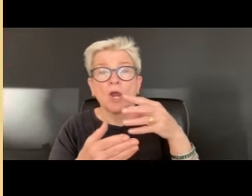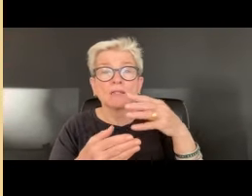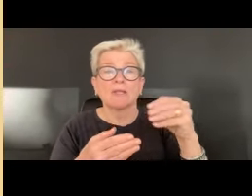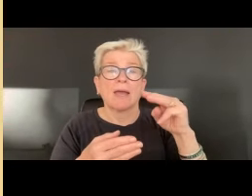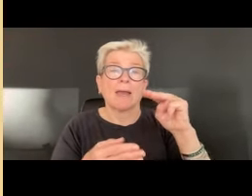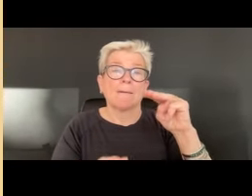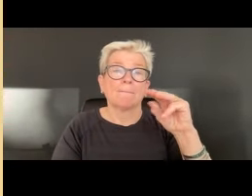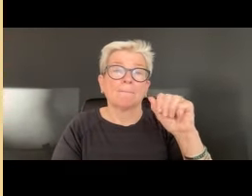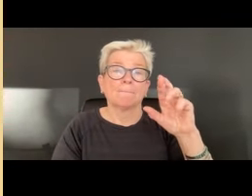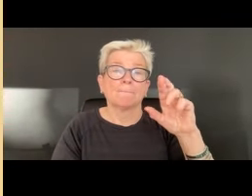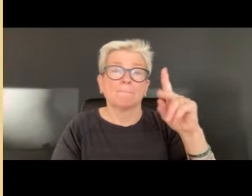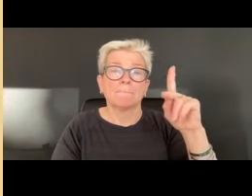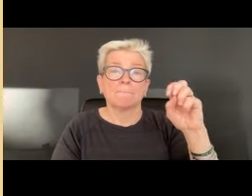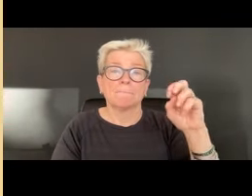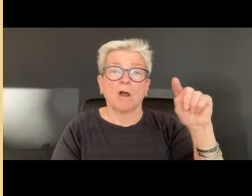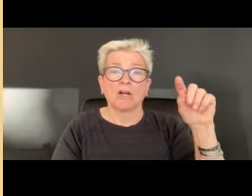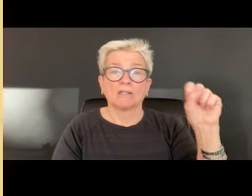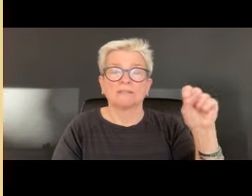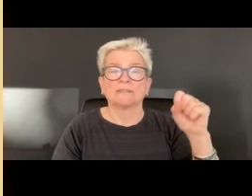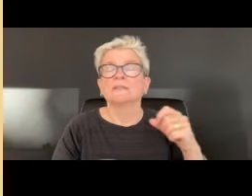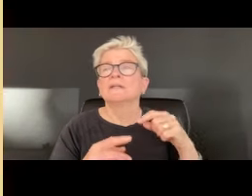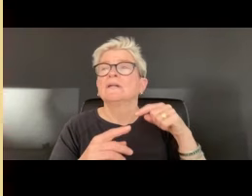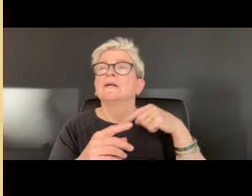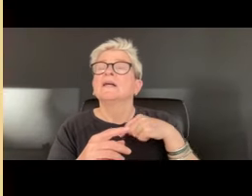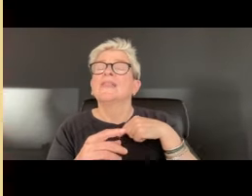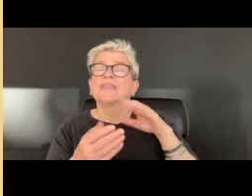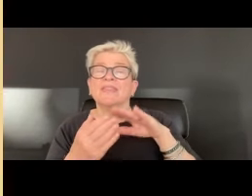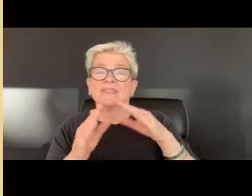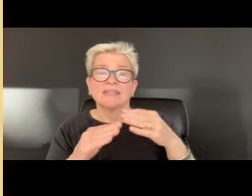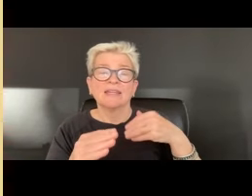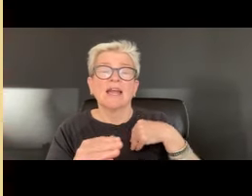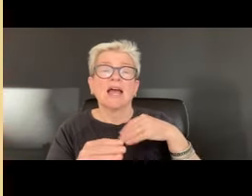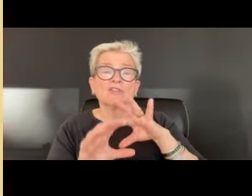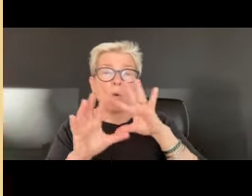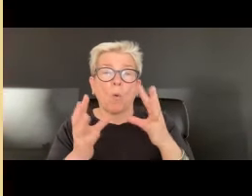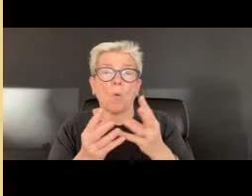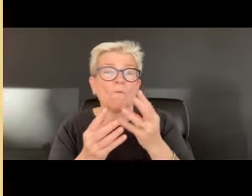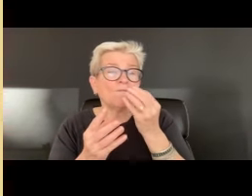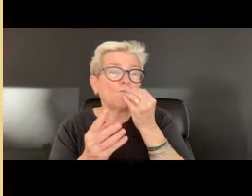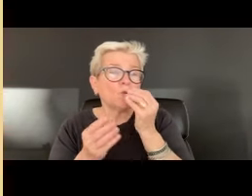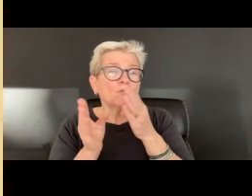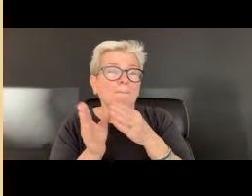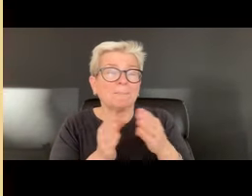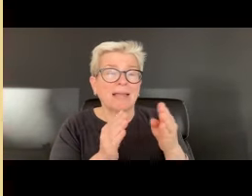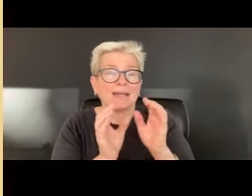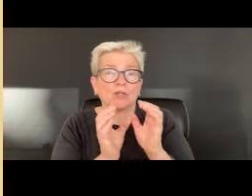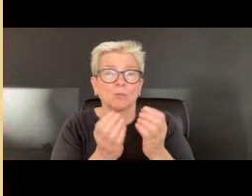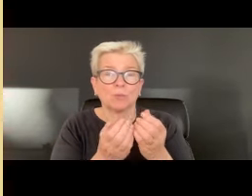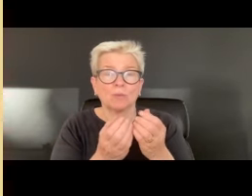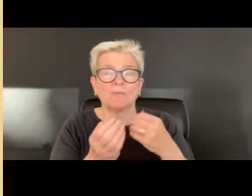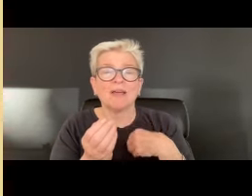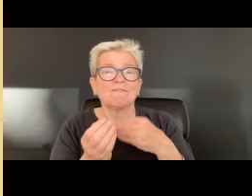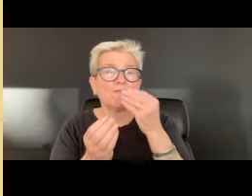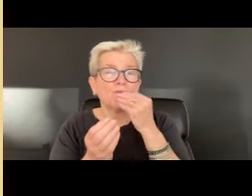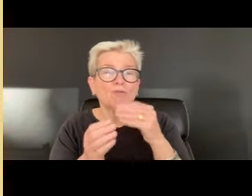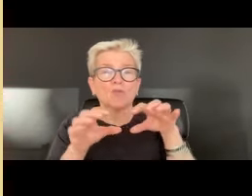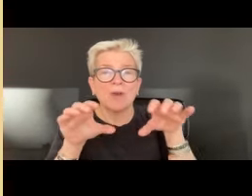So the city does have a whole food planning group. They put out a food action plan. And